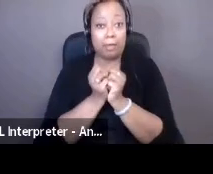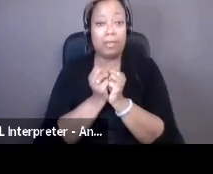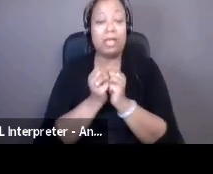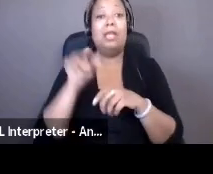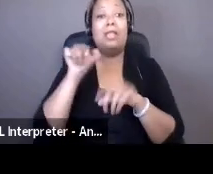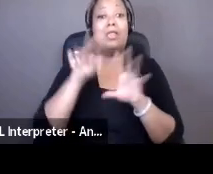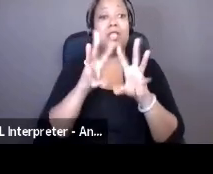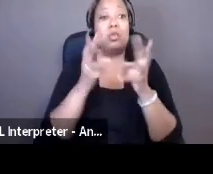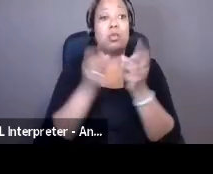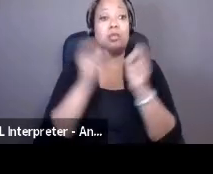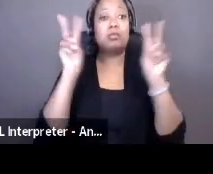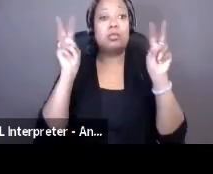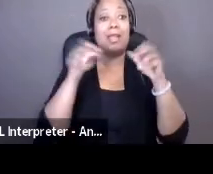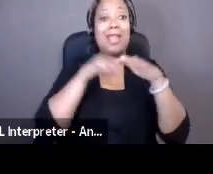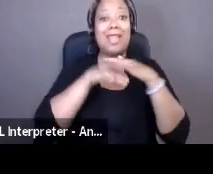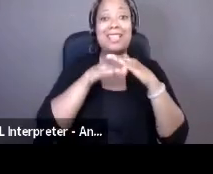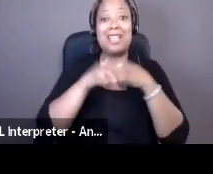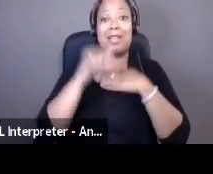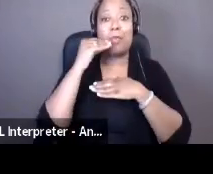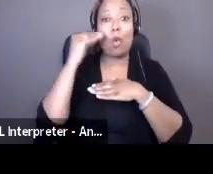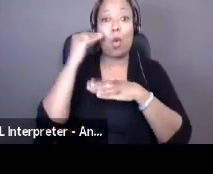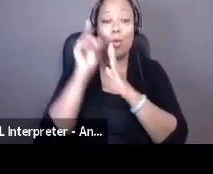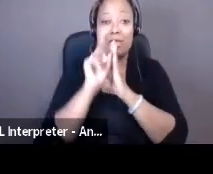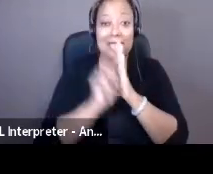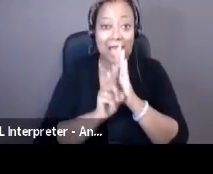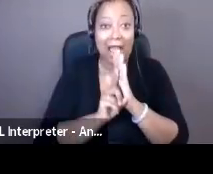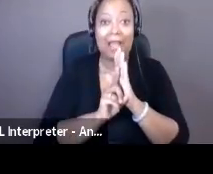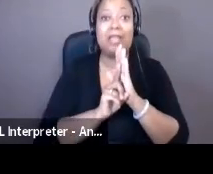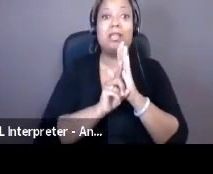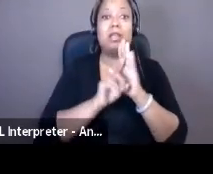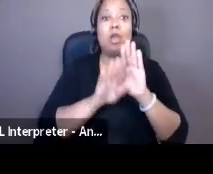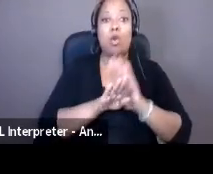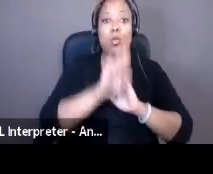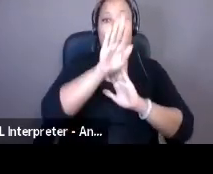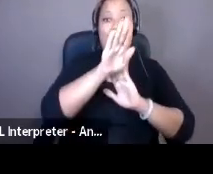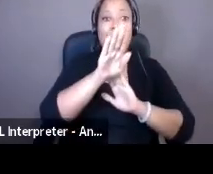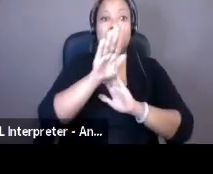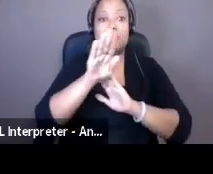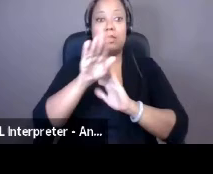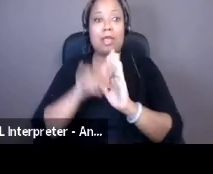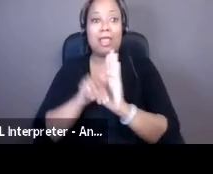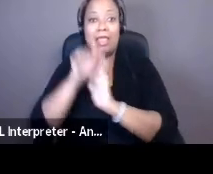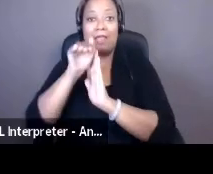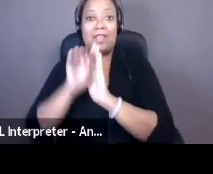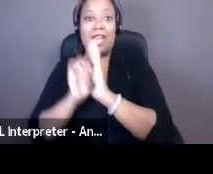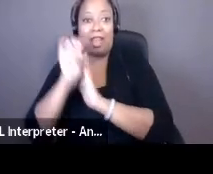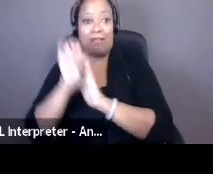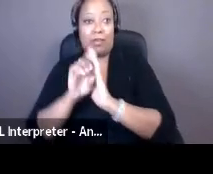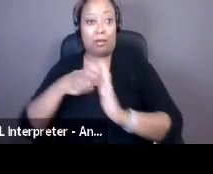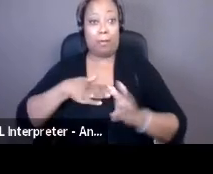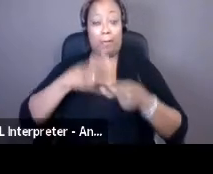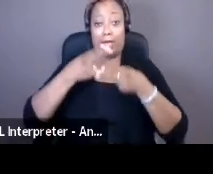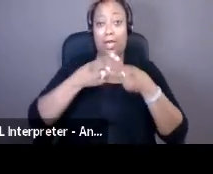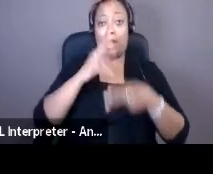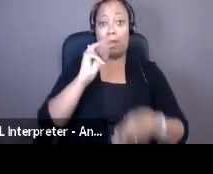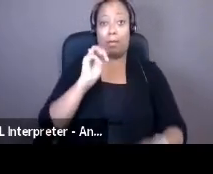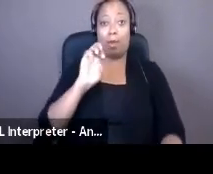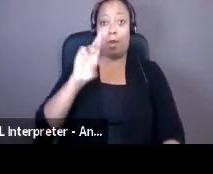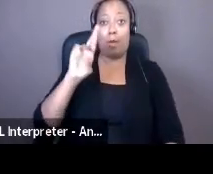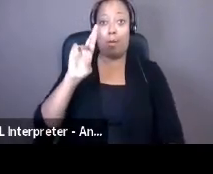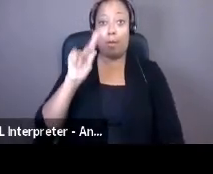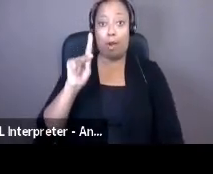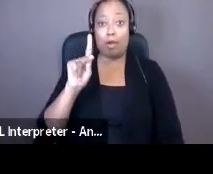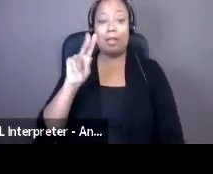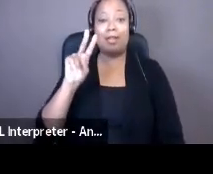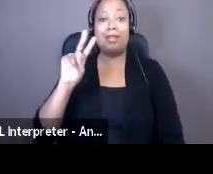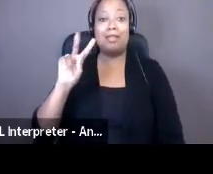titled Accessible Home Design, Ramps, Lifts, and Elevators. My name is Mark Thompson. I'm a Senior Associate Director